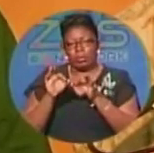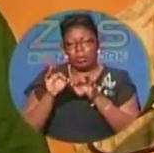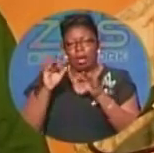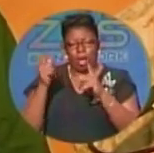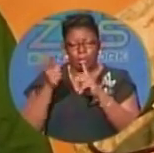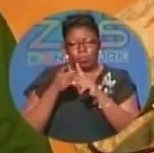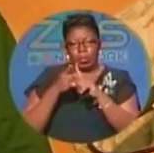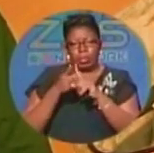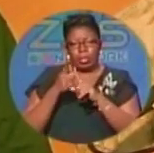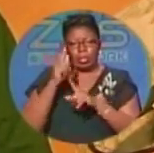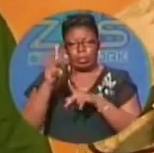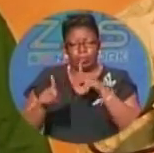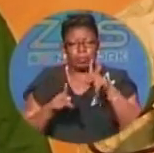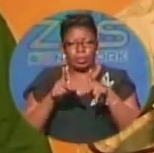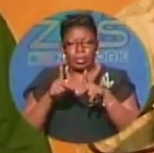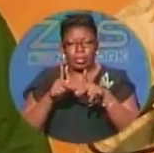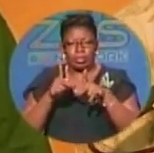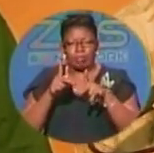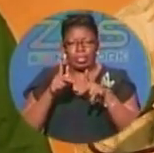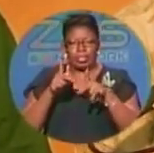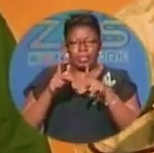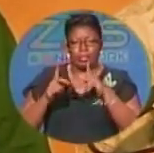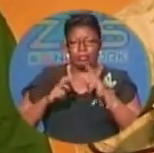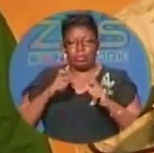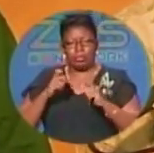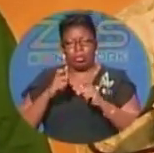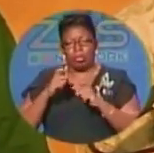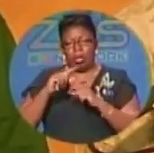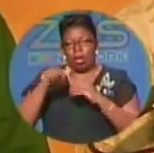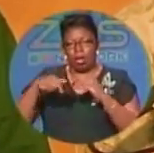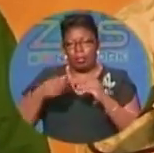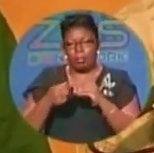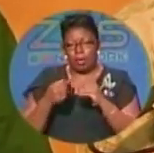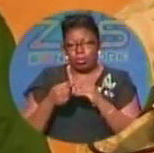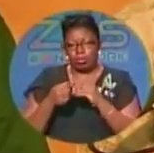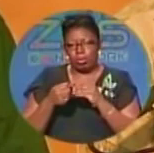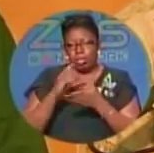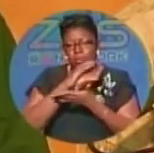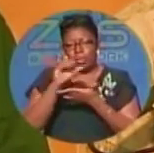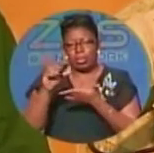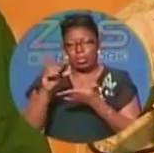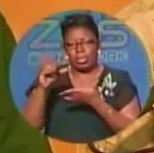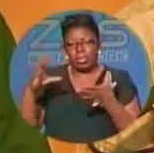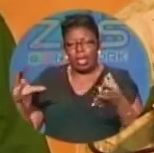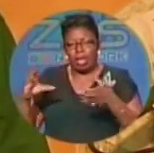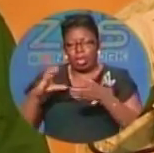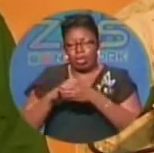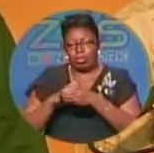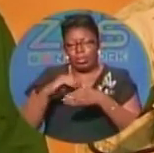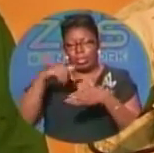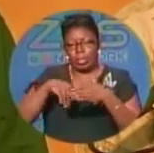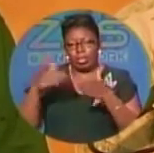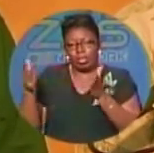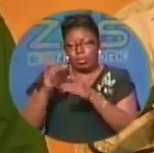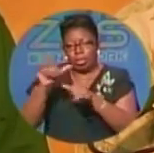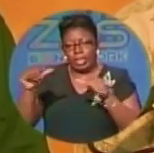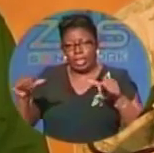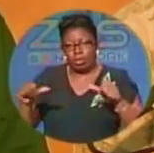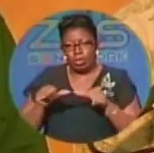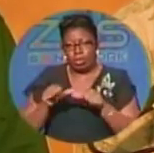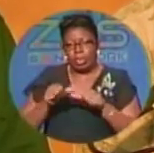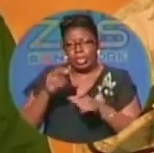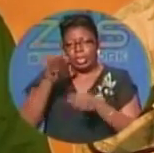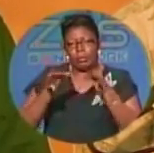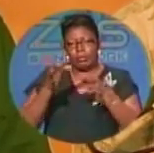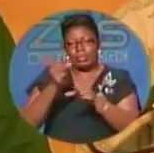seem to get very emotional about, but they don't think about it. The spending of the cruise ship passenger is concentrated in a very small area. You take that